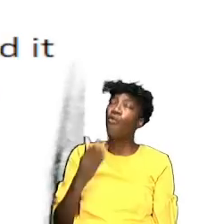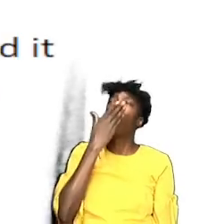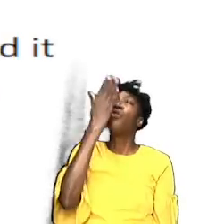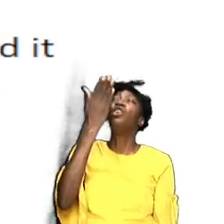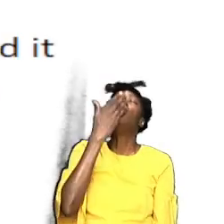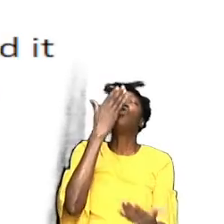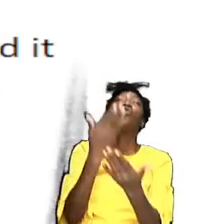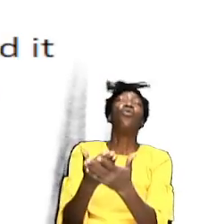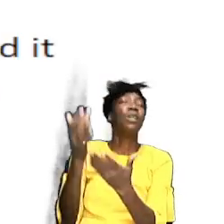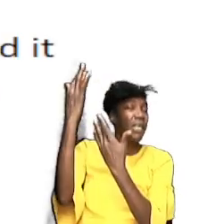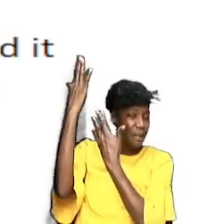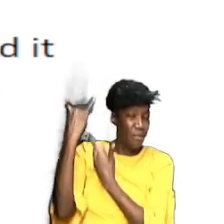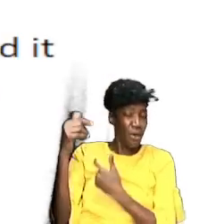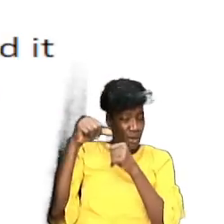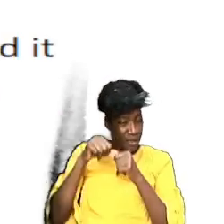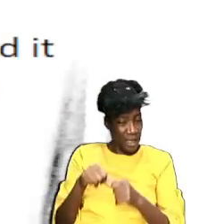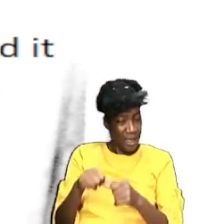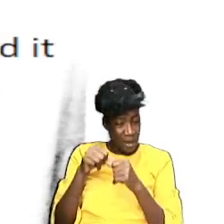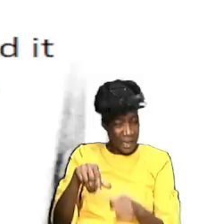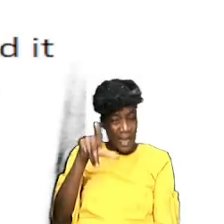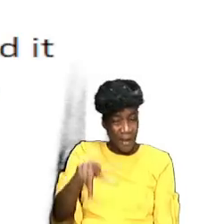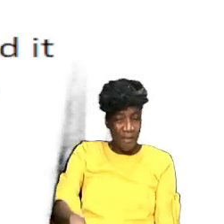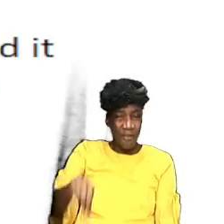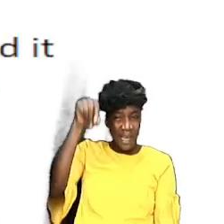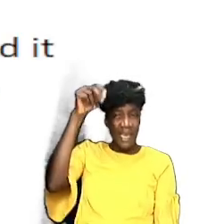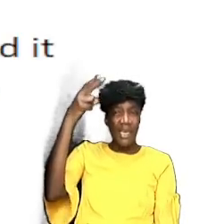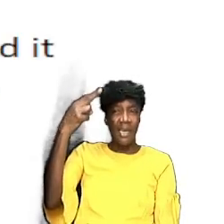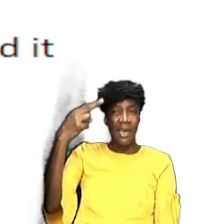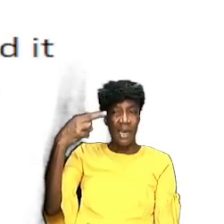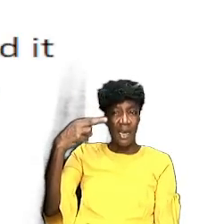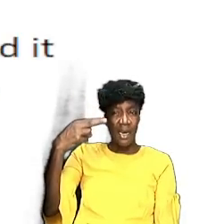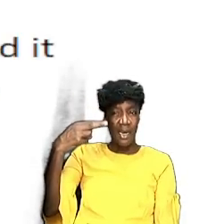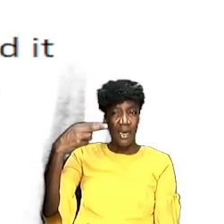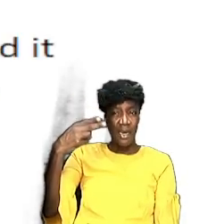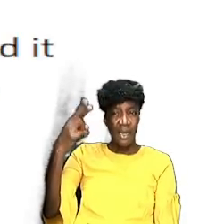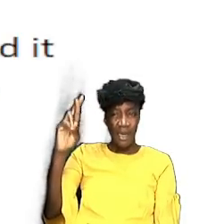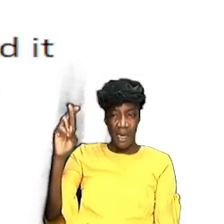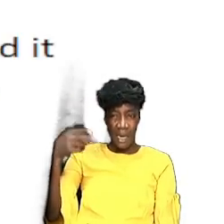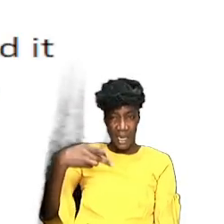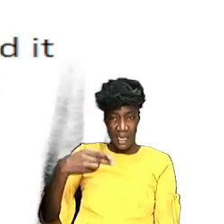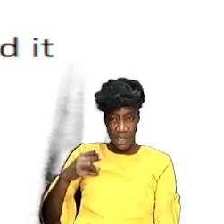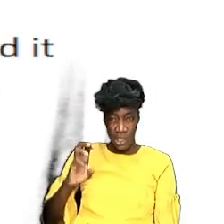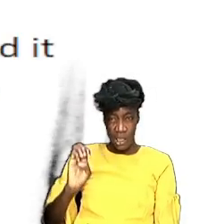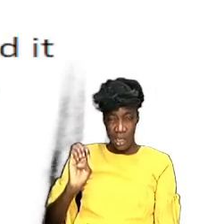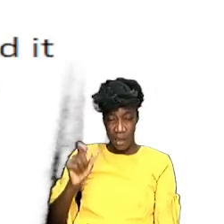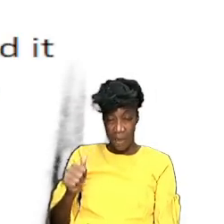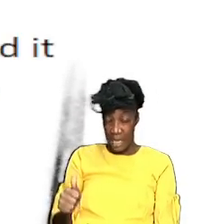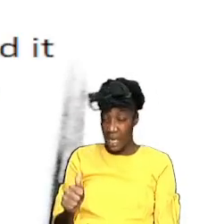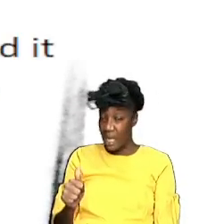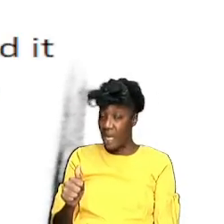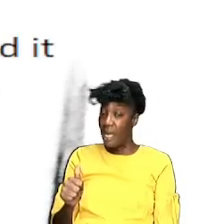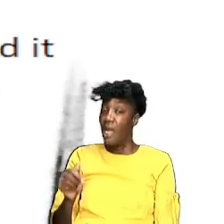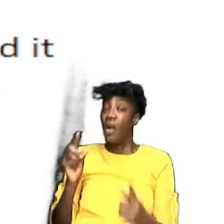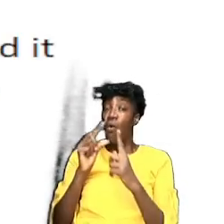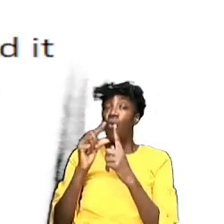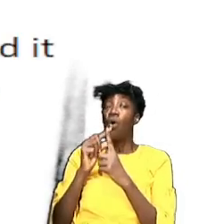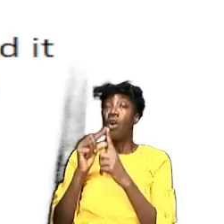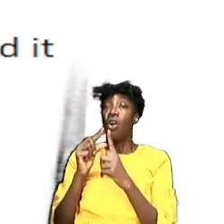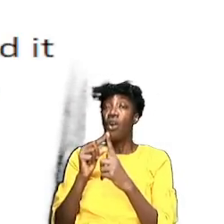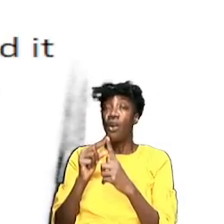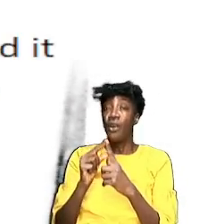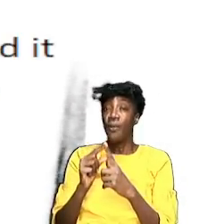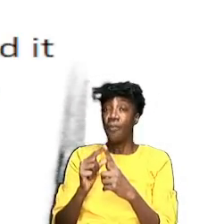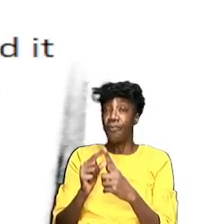his mercy endures. You find a rhema word in that particular situation. And that's what the Bible says in Hebrews 4